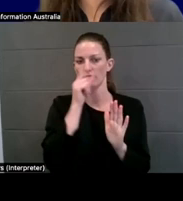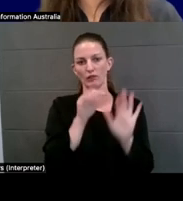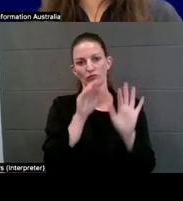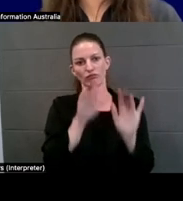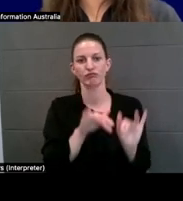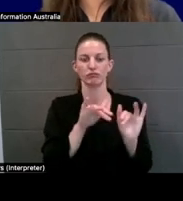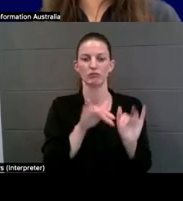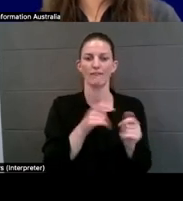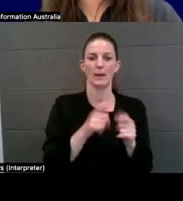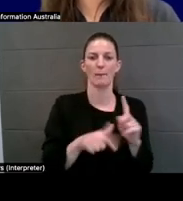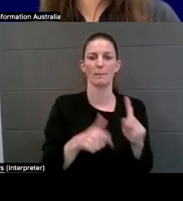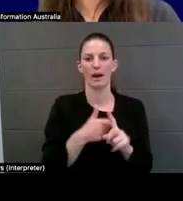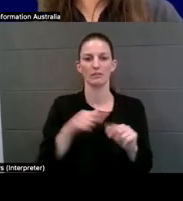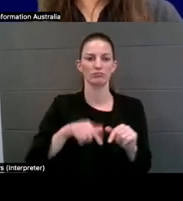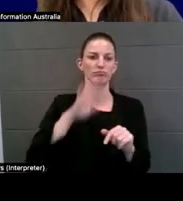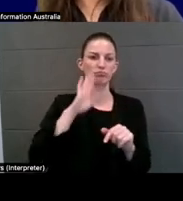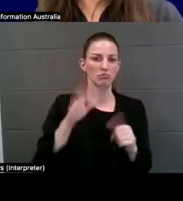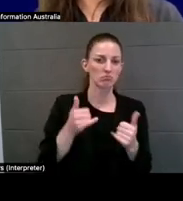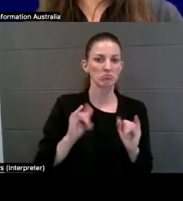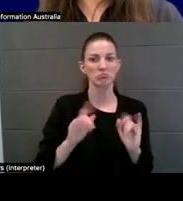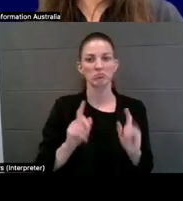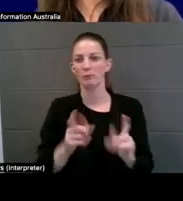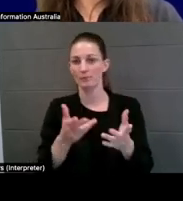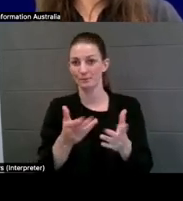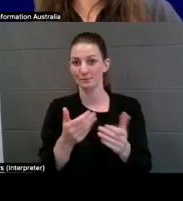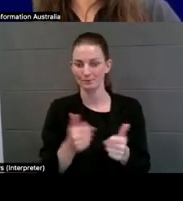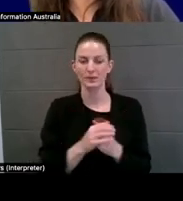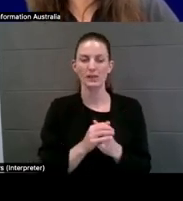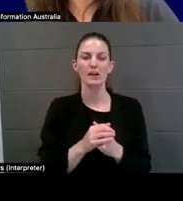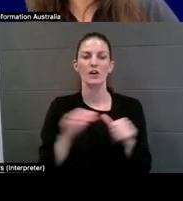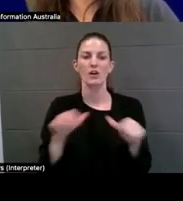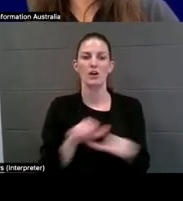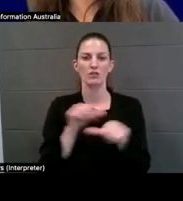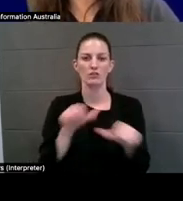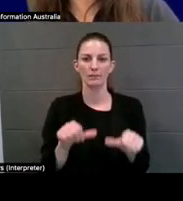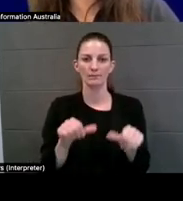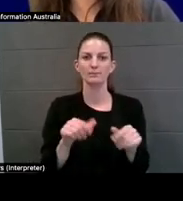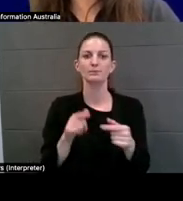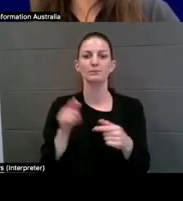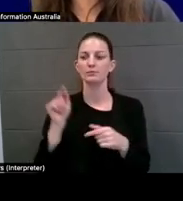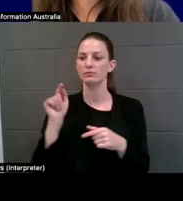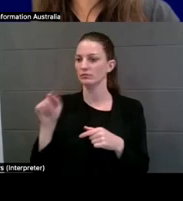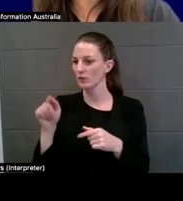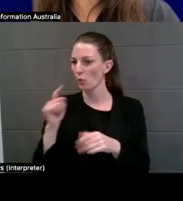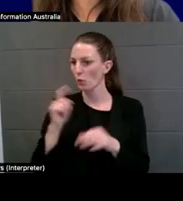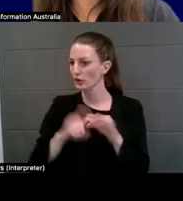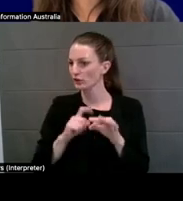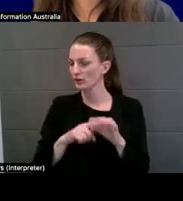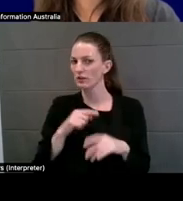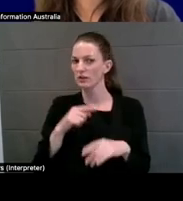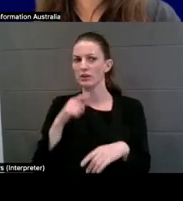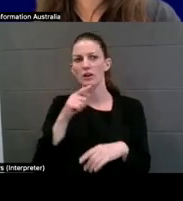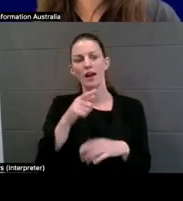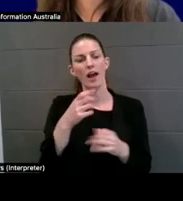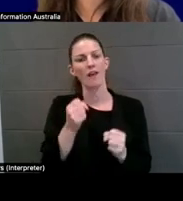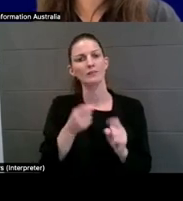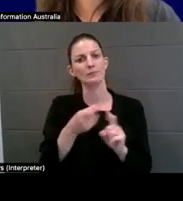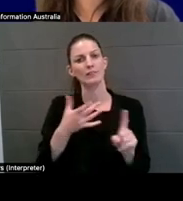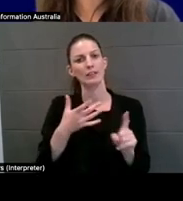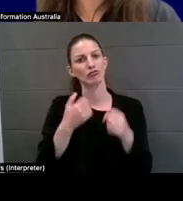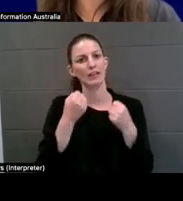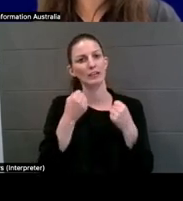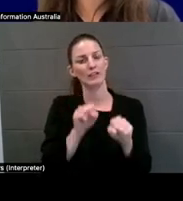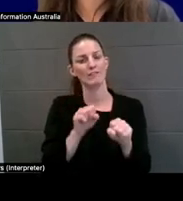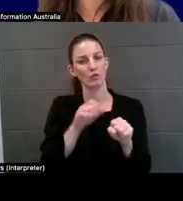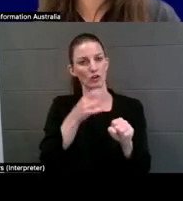the webinar. That would be fantastic. So there's a question here. Do you have specific strategies for a child